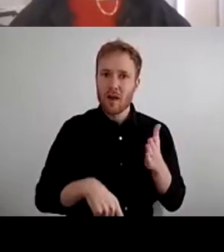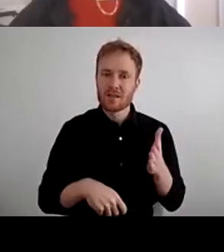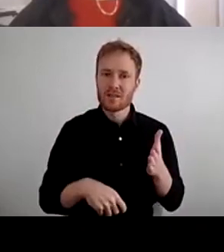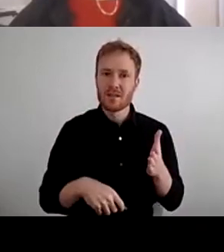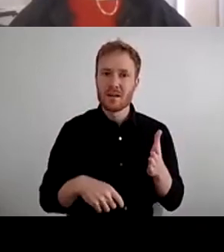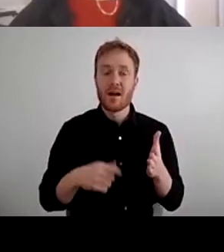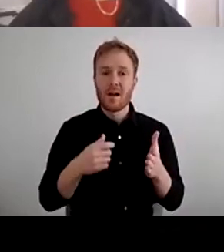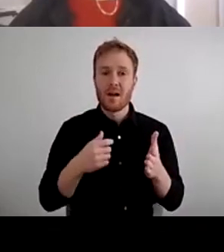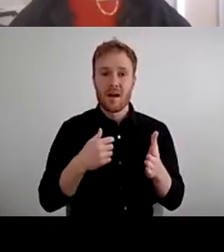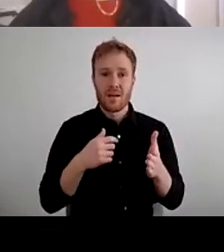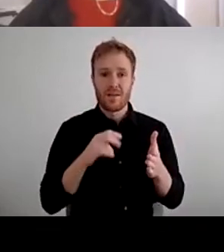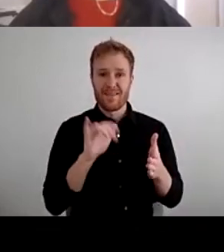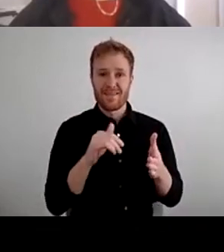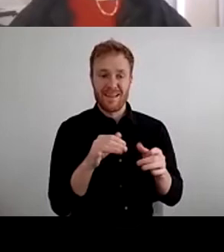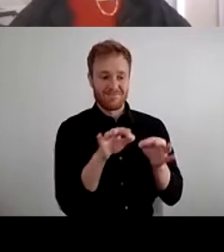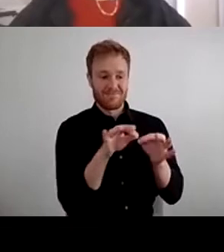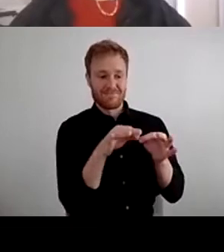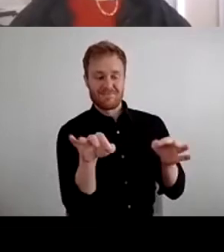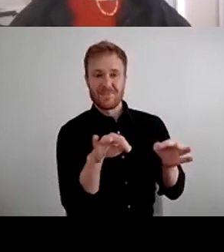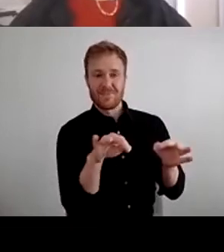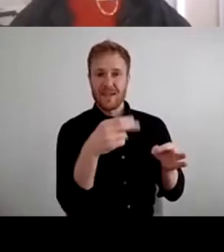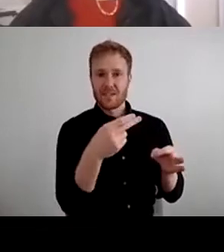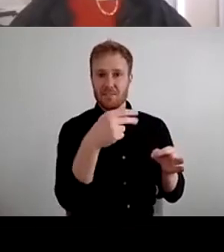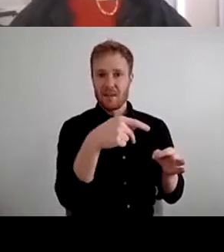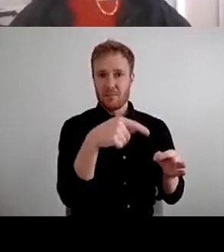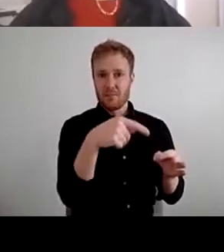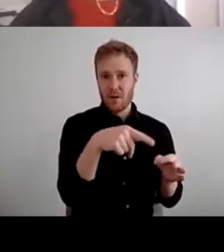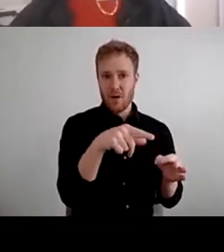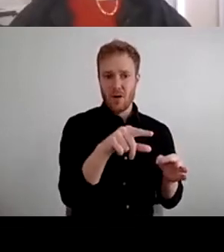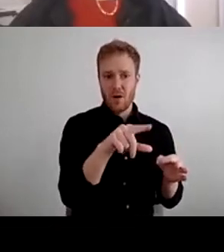your exact HP plotter